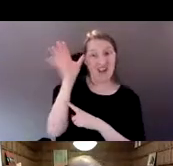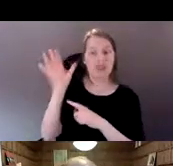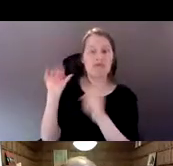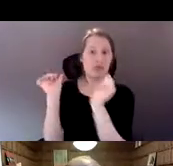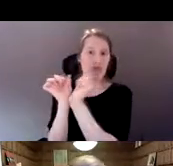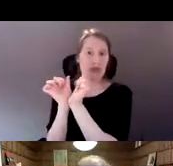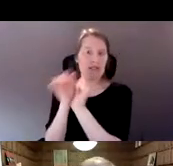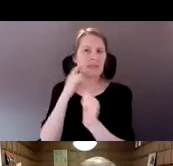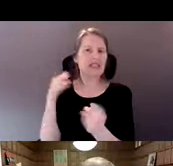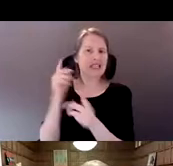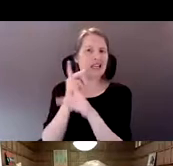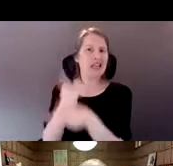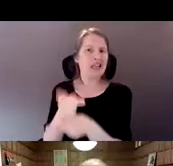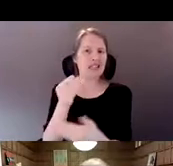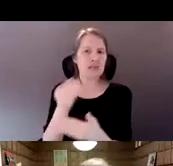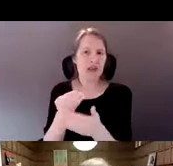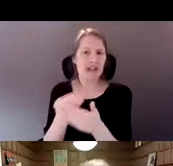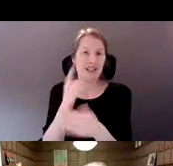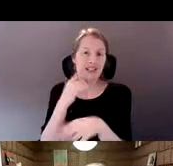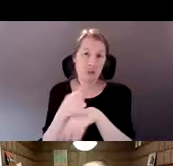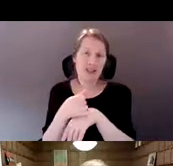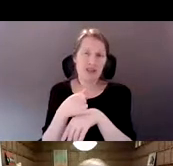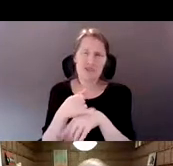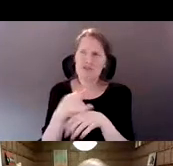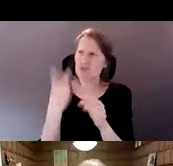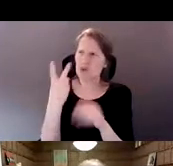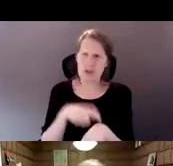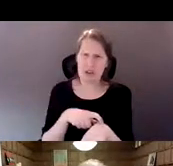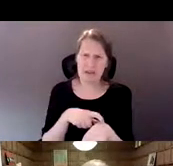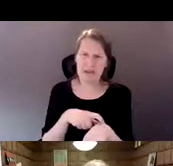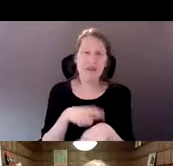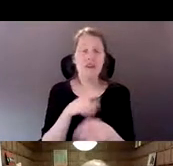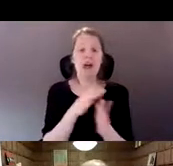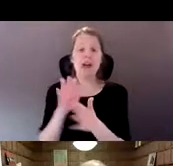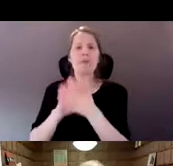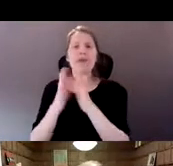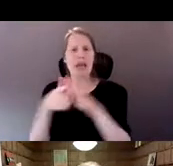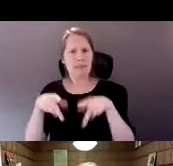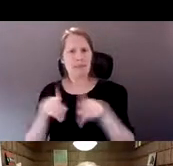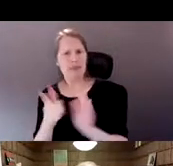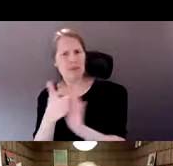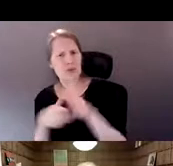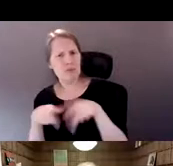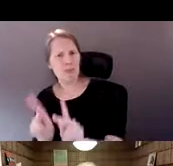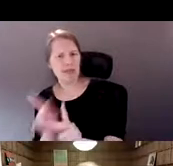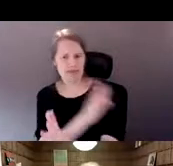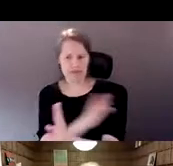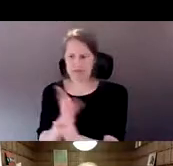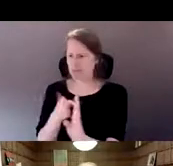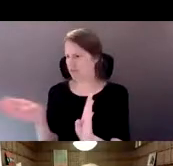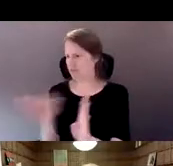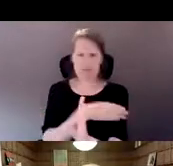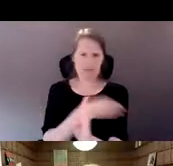at interest twice, I think, and then it became legal. So what differentiated the Jewish